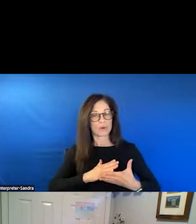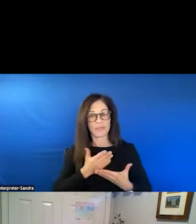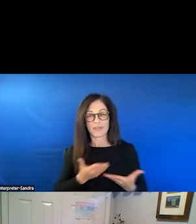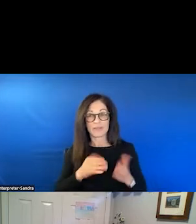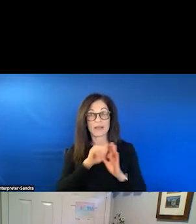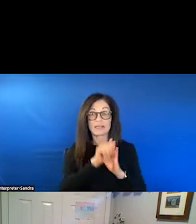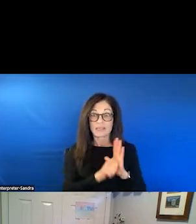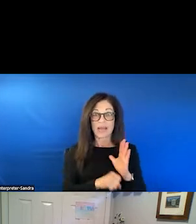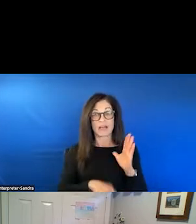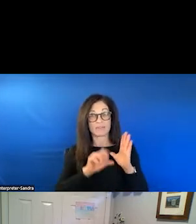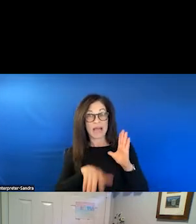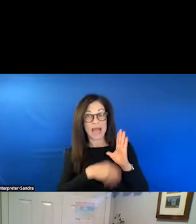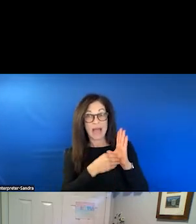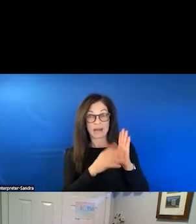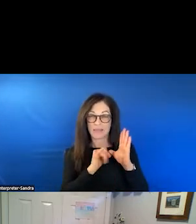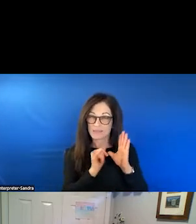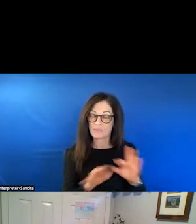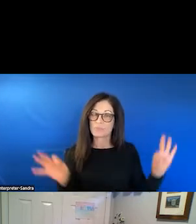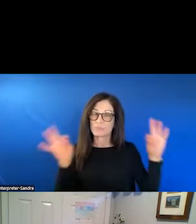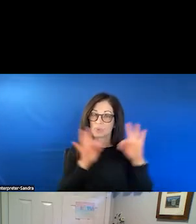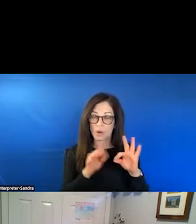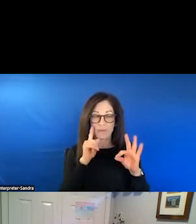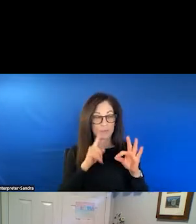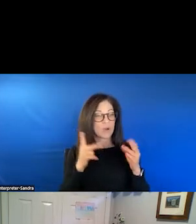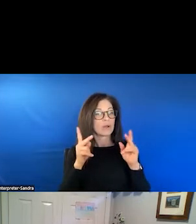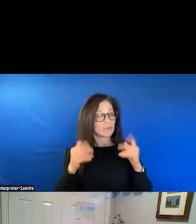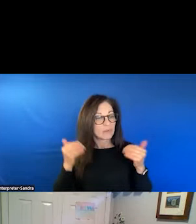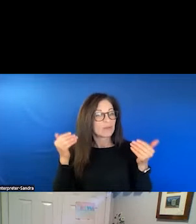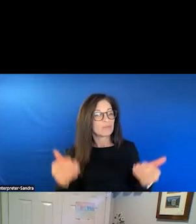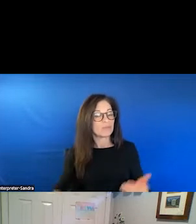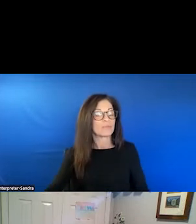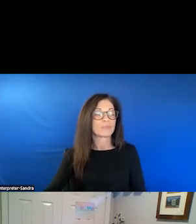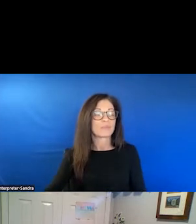an important strategy to move forward with. Next slide, please.